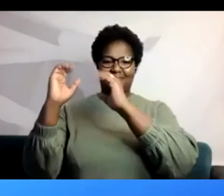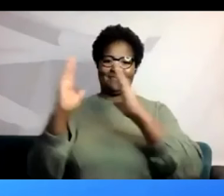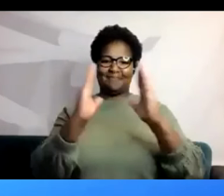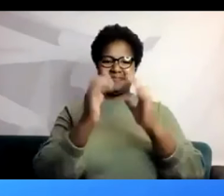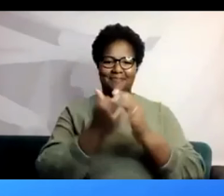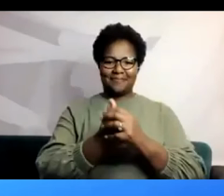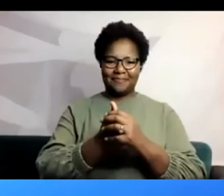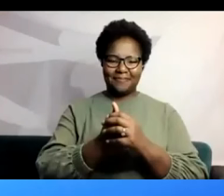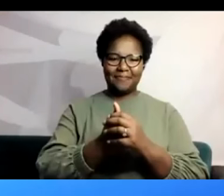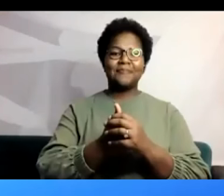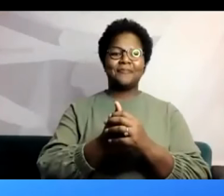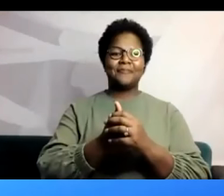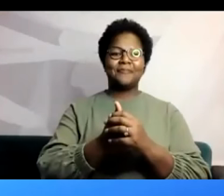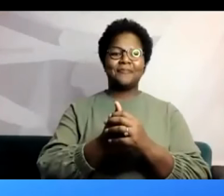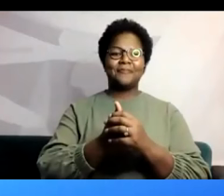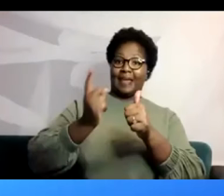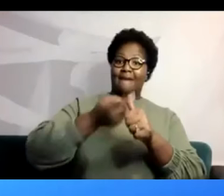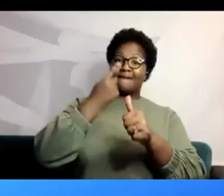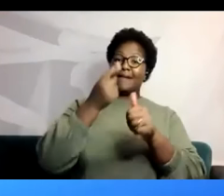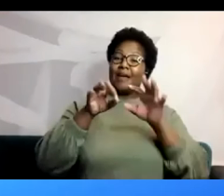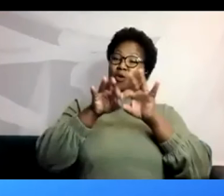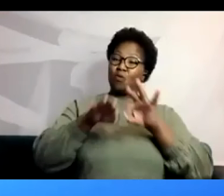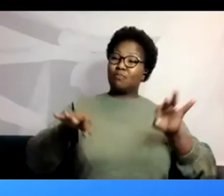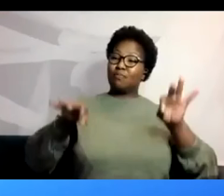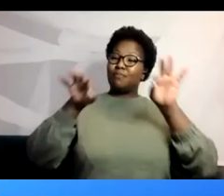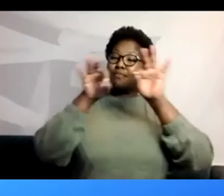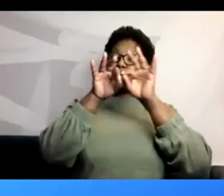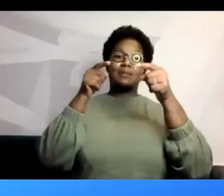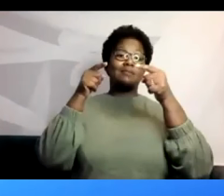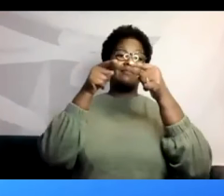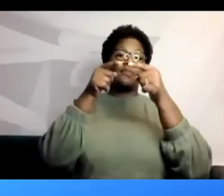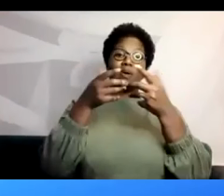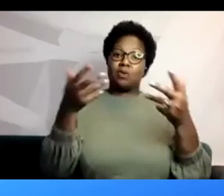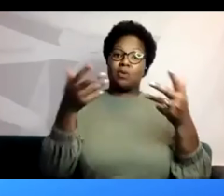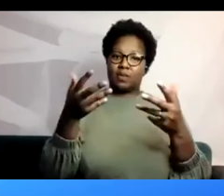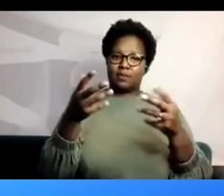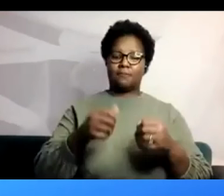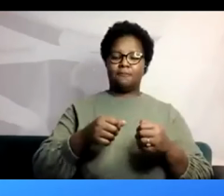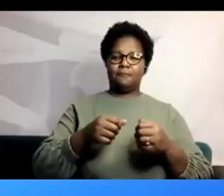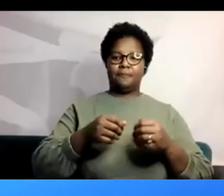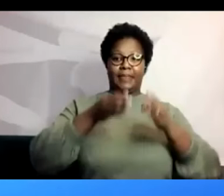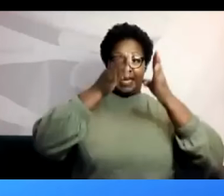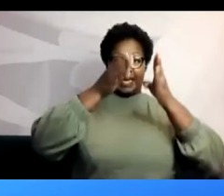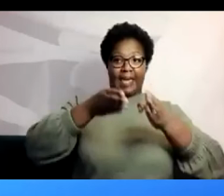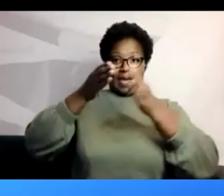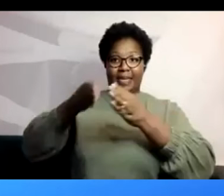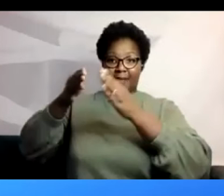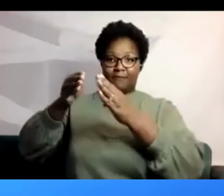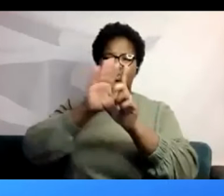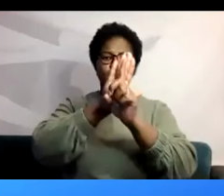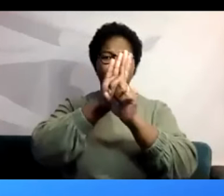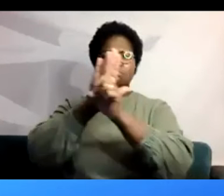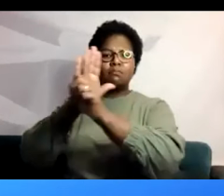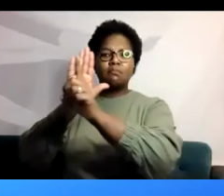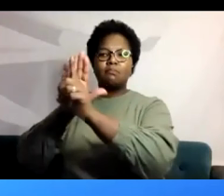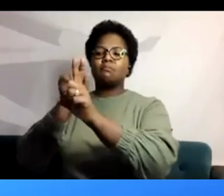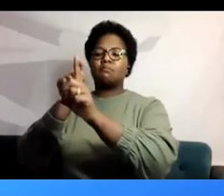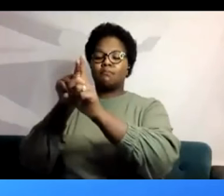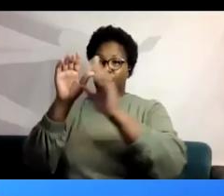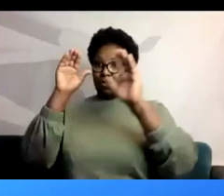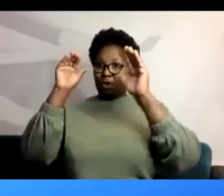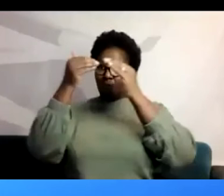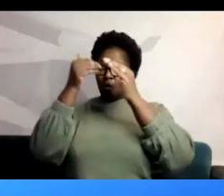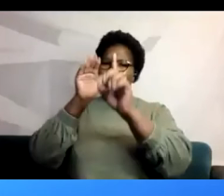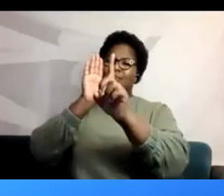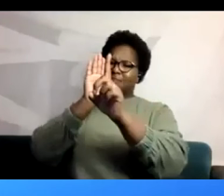The first key element is the individual. As with all persons that are planning, the individual is at the center of their plan.